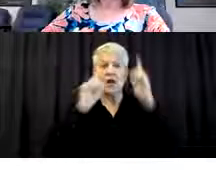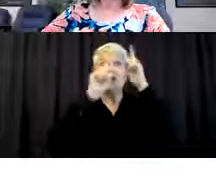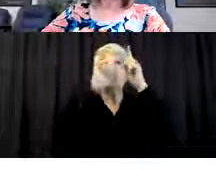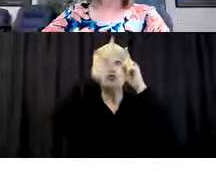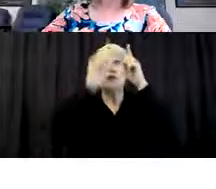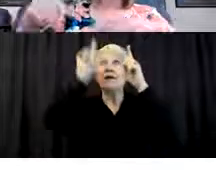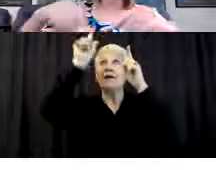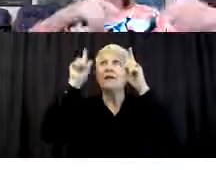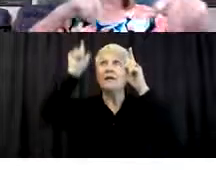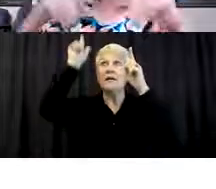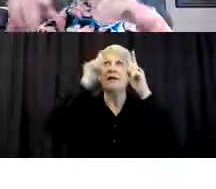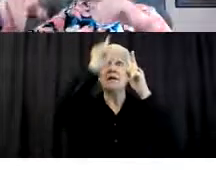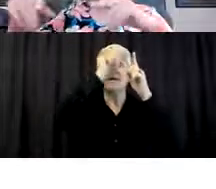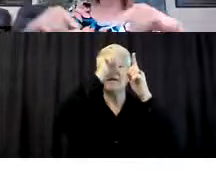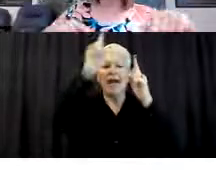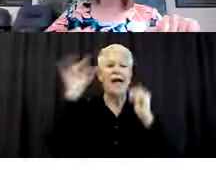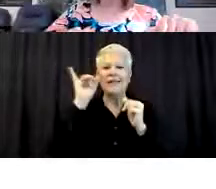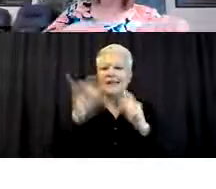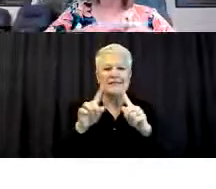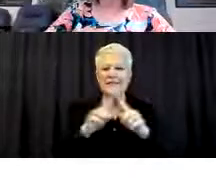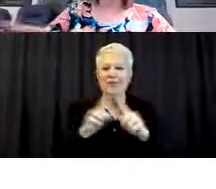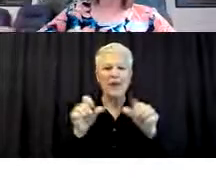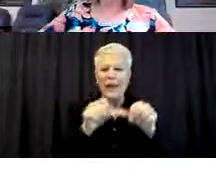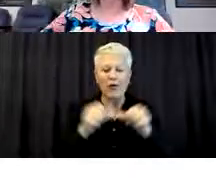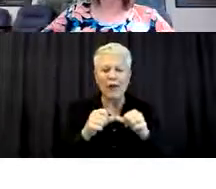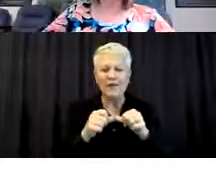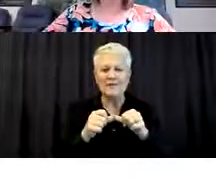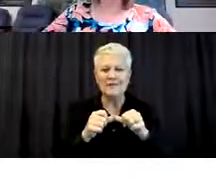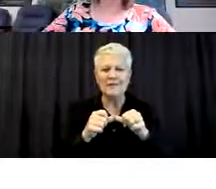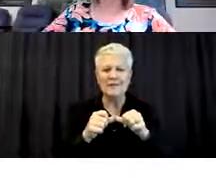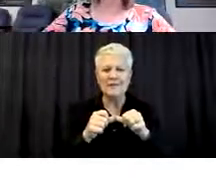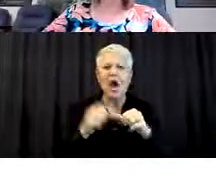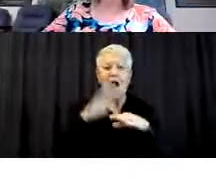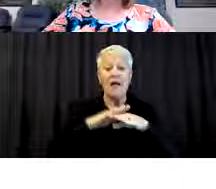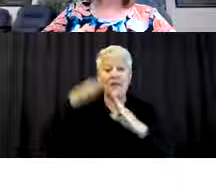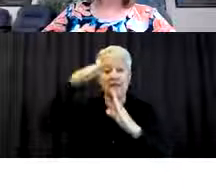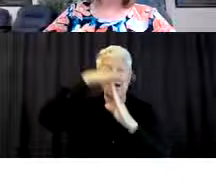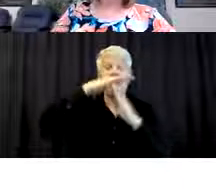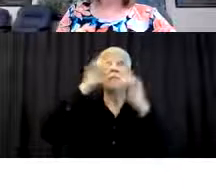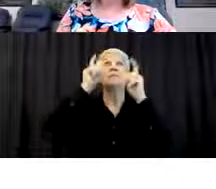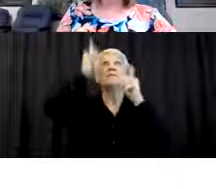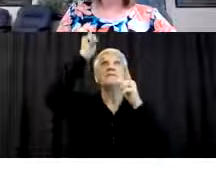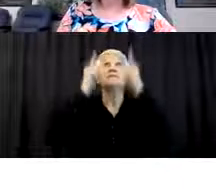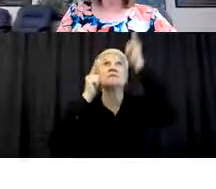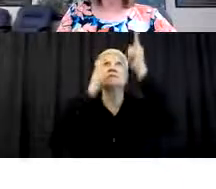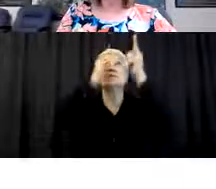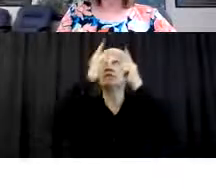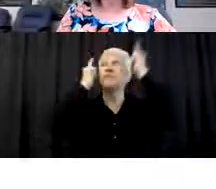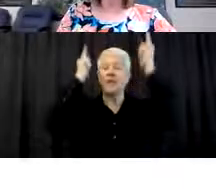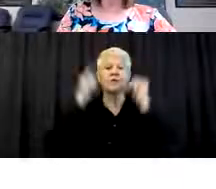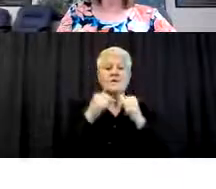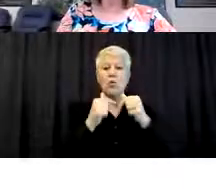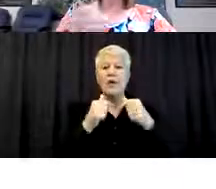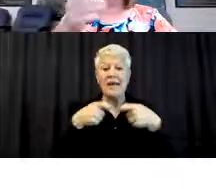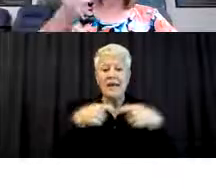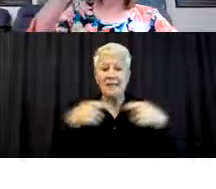the plexiglass, kind of in different areas around the top of the box, so that elastic